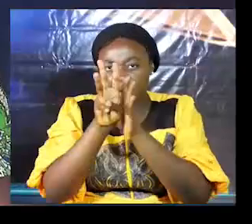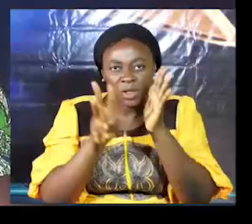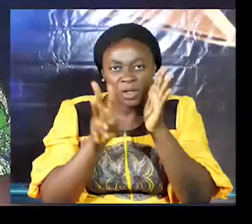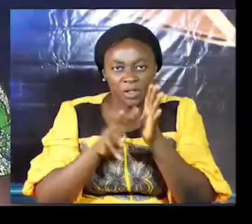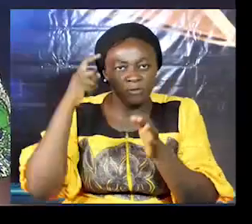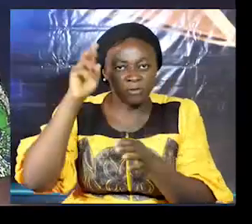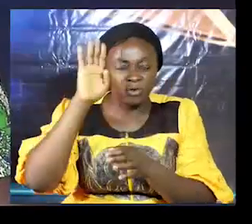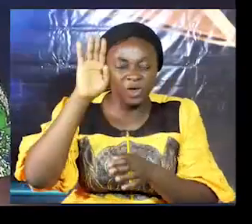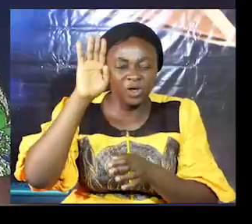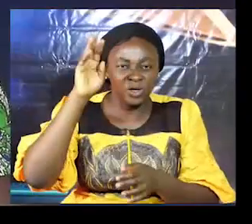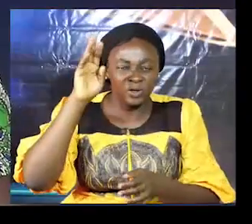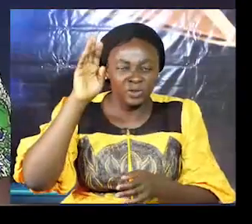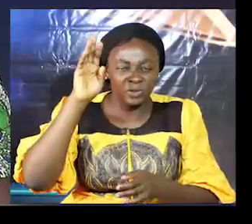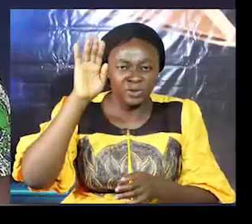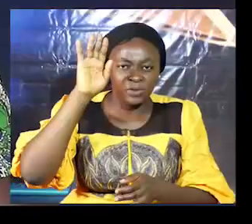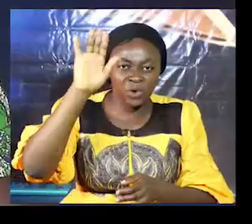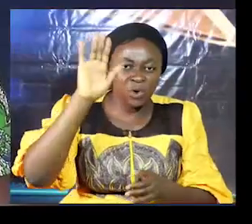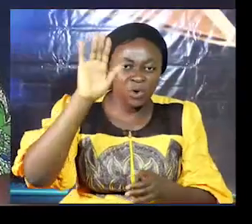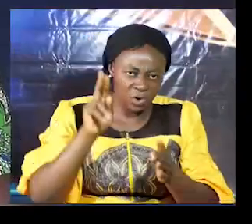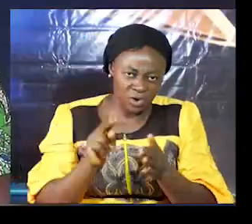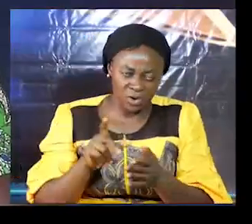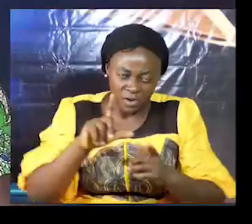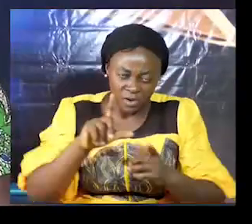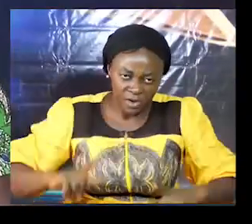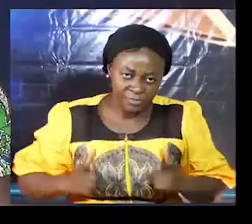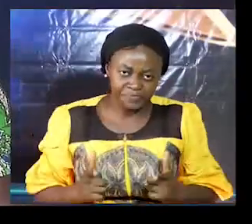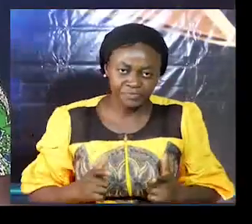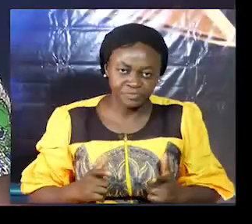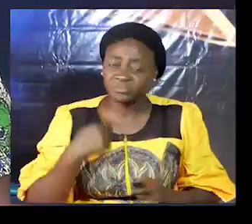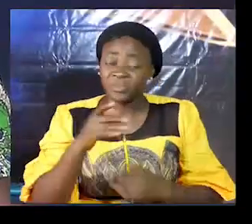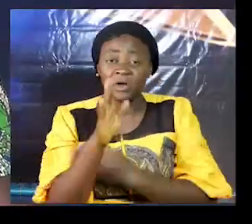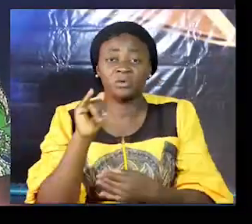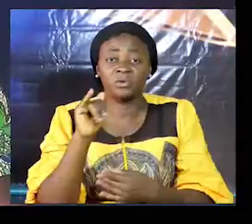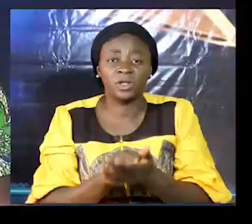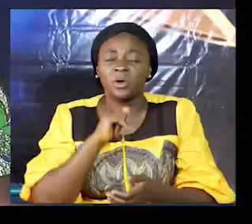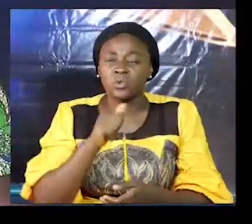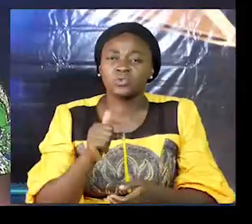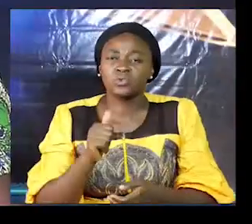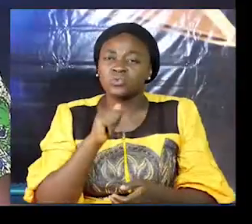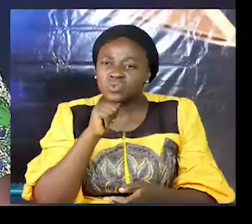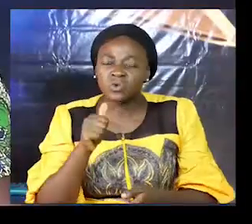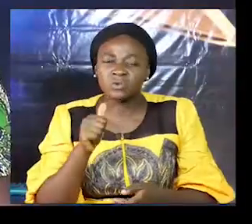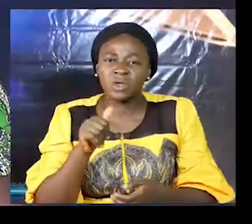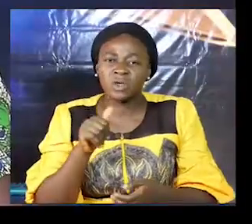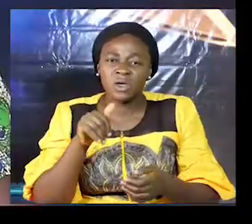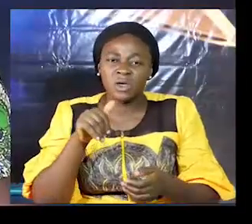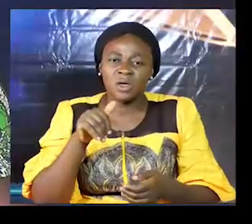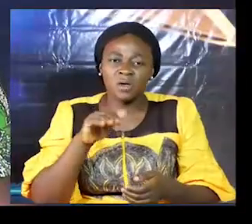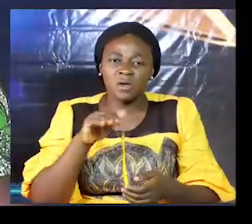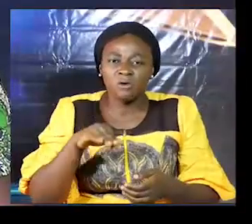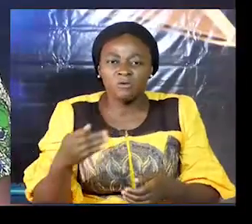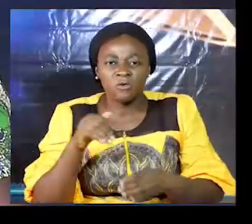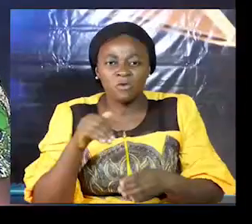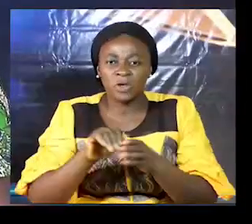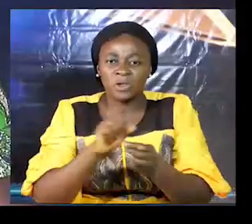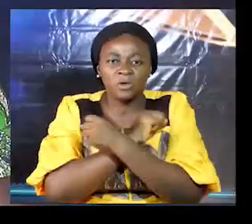love until I have discovered the will of God for my life. I will wait. Every relationship you are in now that